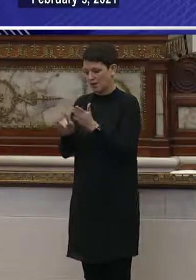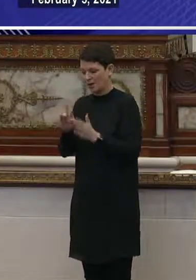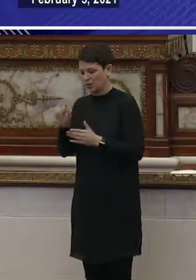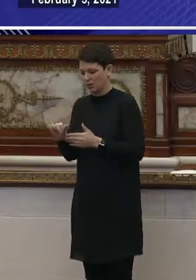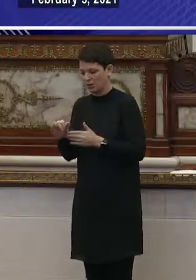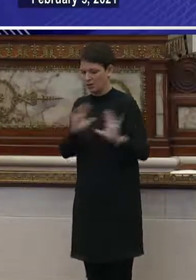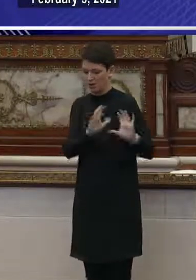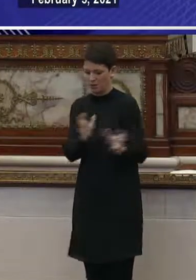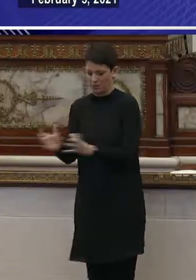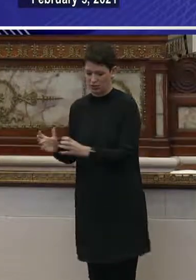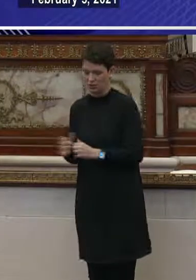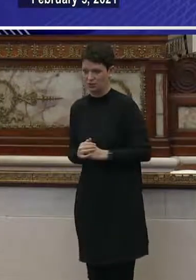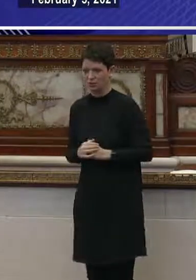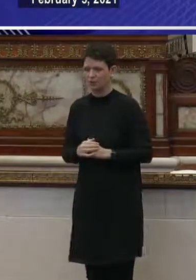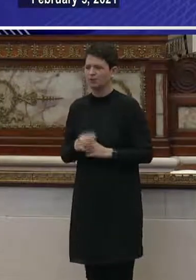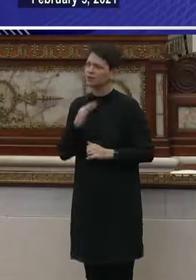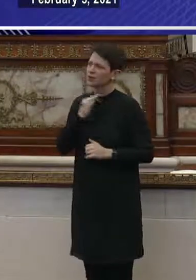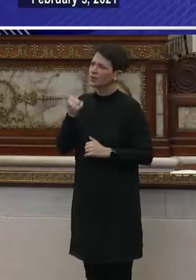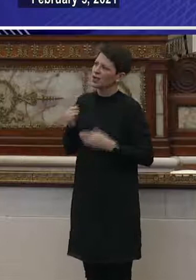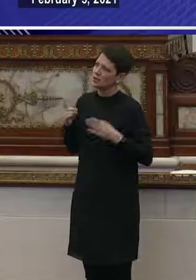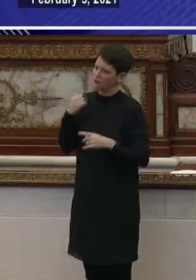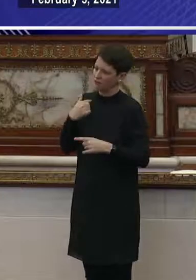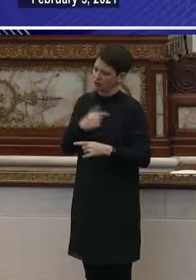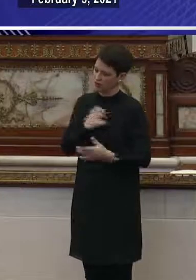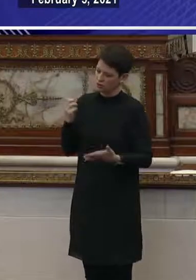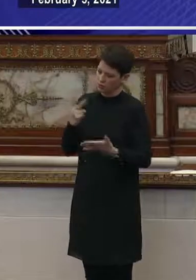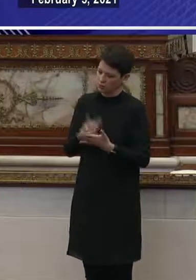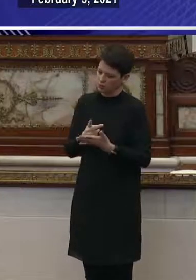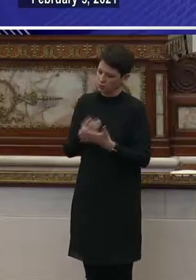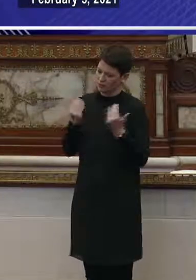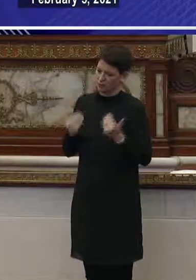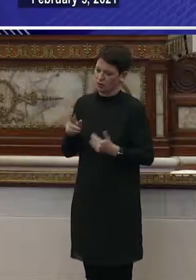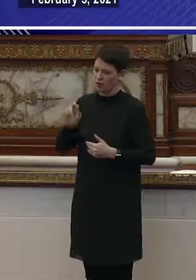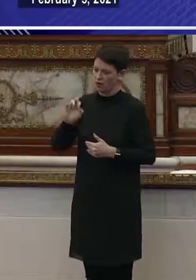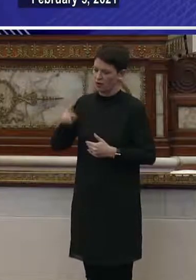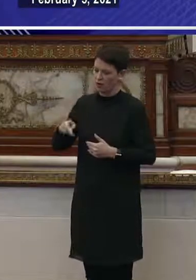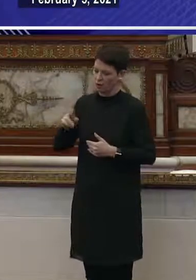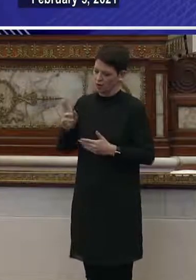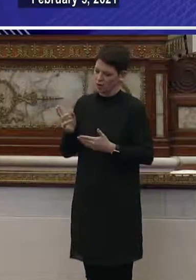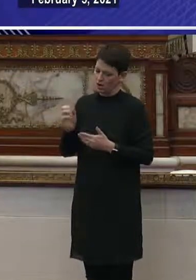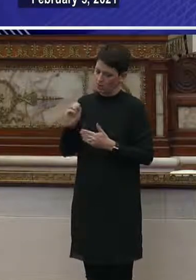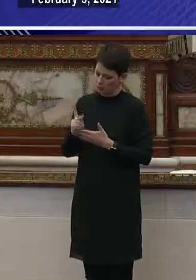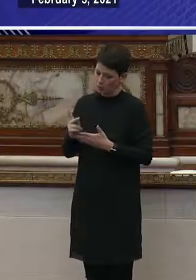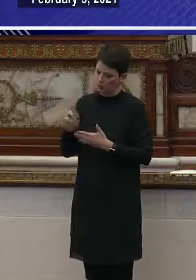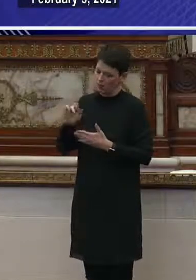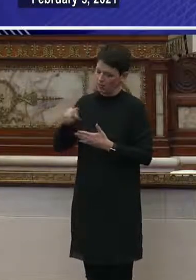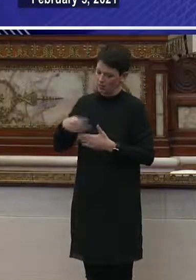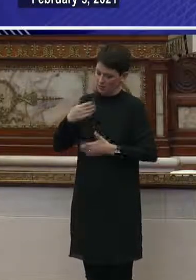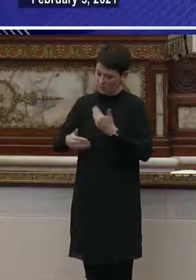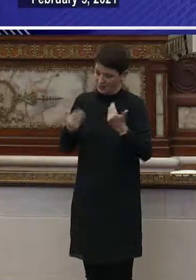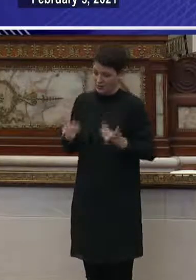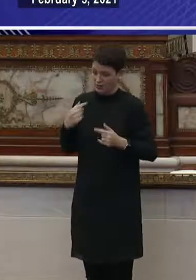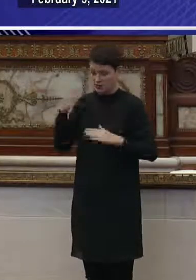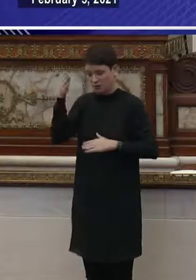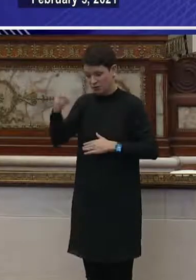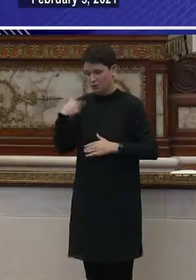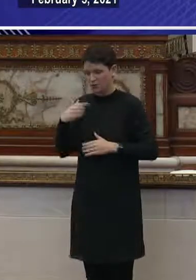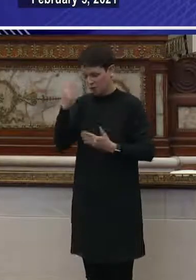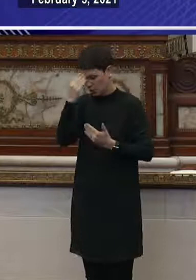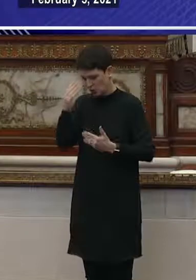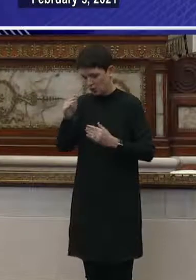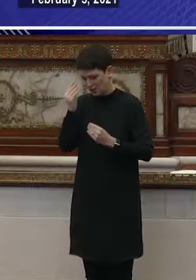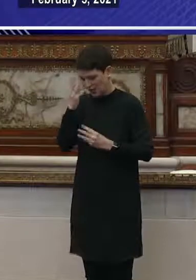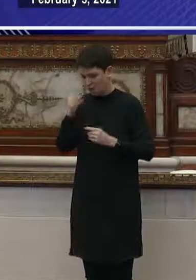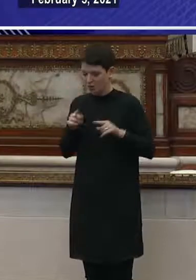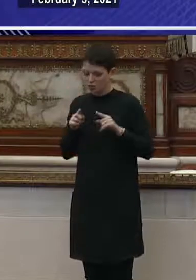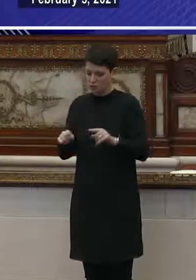so I'm wondering if there's a way for us to improve the current RFP process so that in the future we can find out this important information